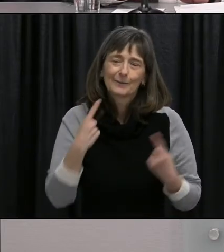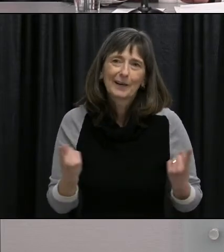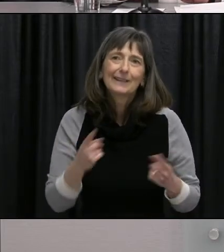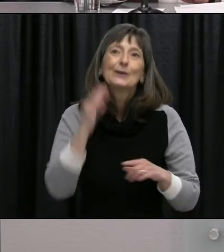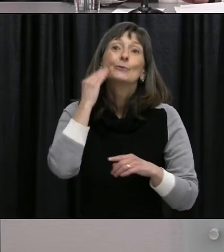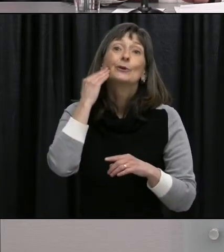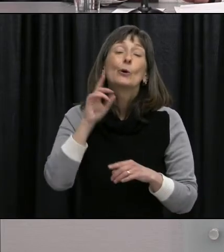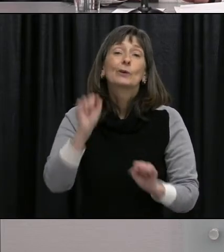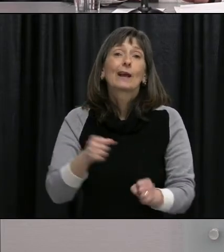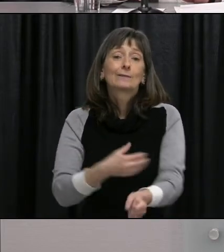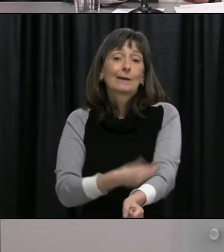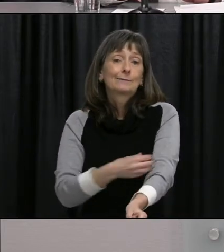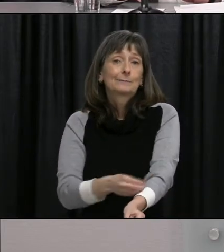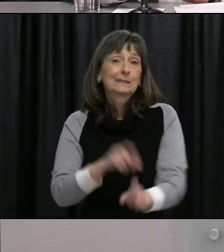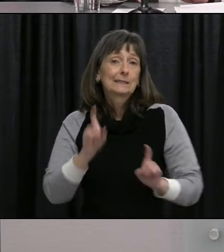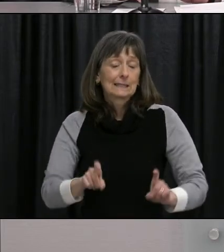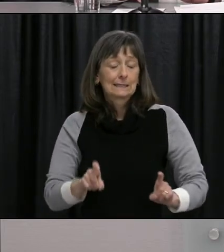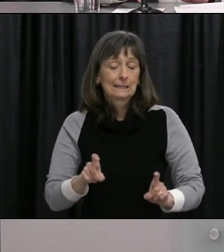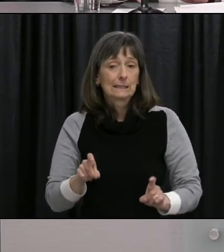lab. Wondering where we're at with that.